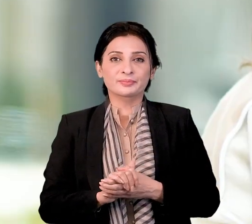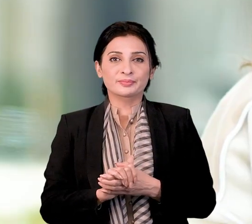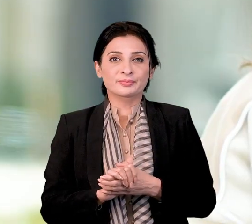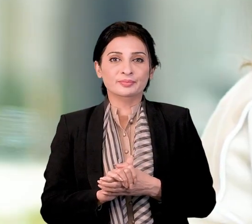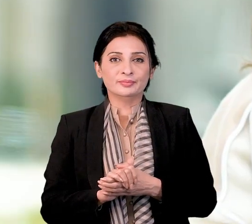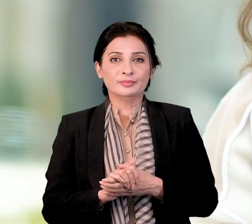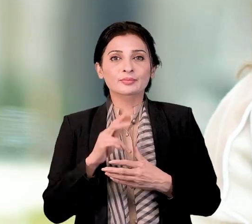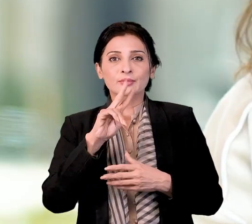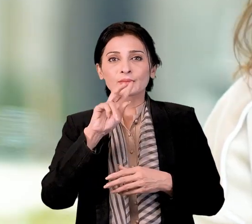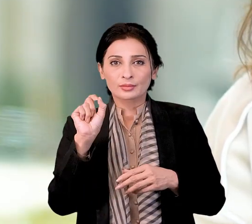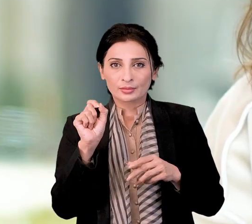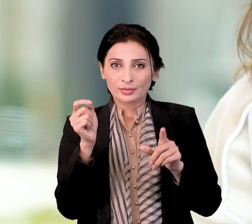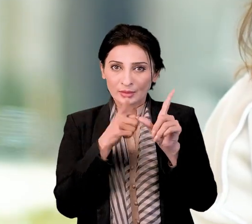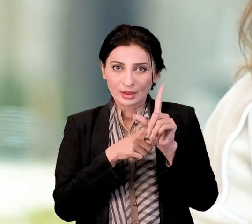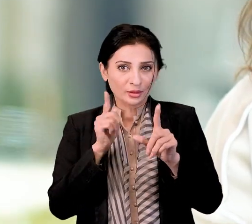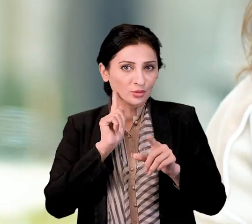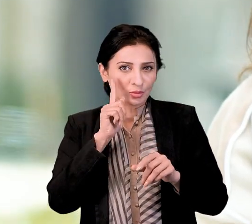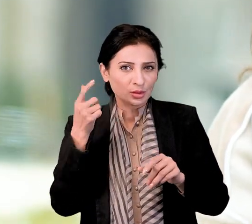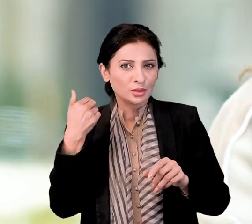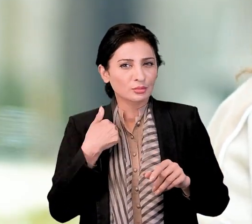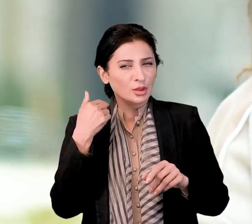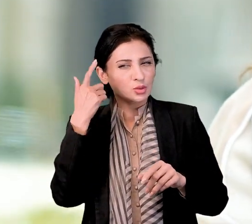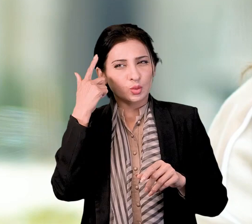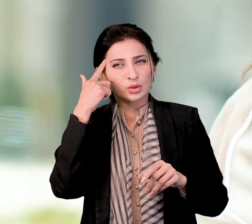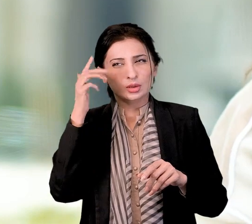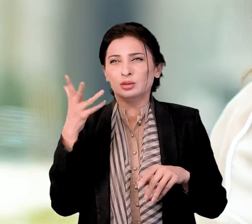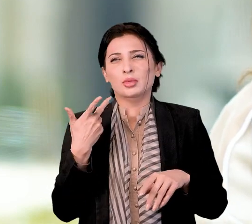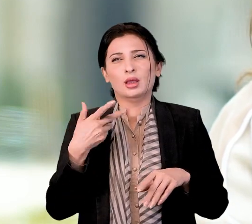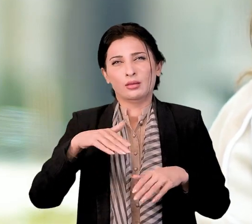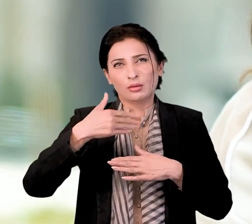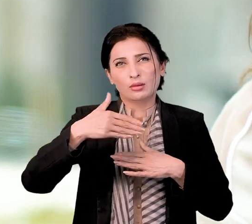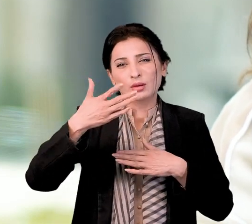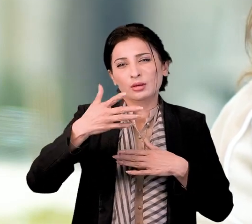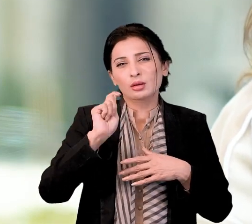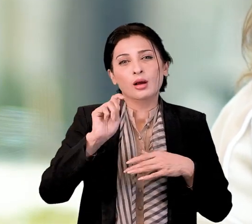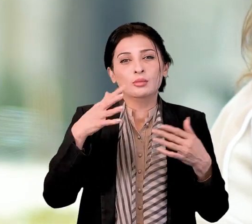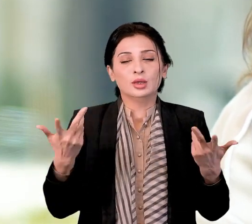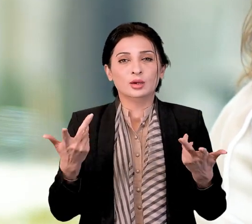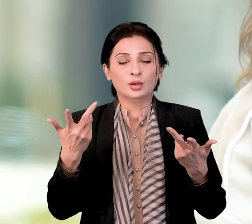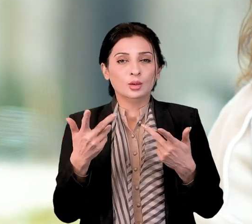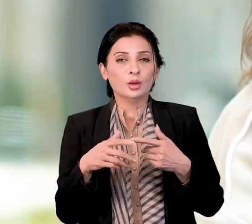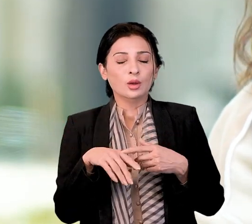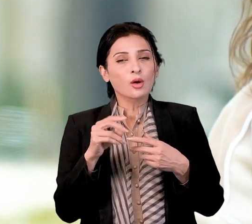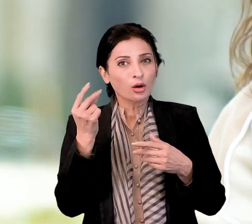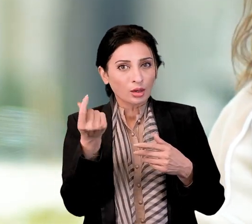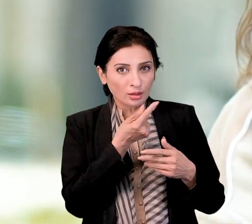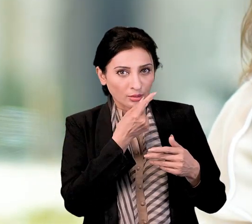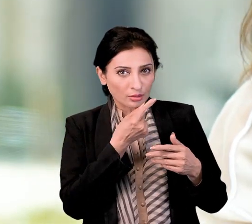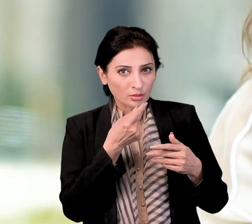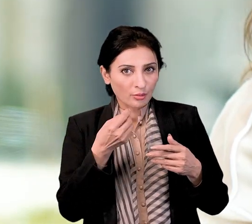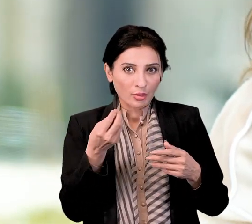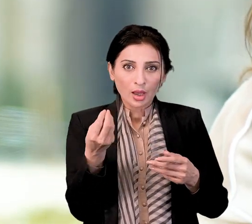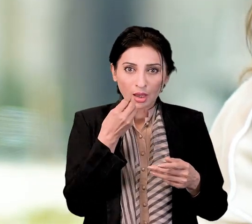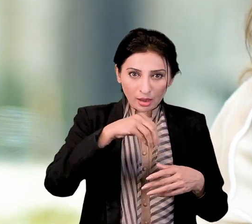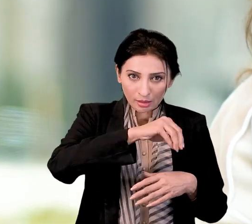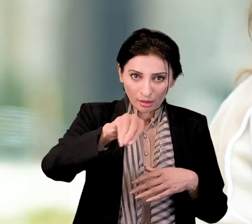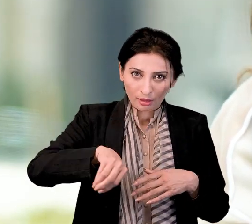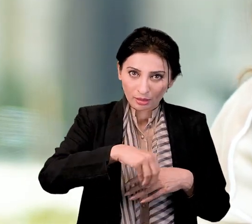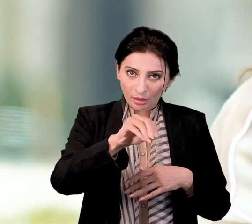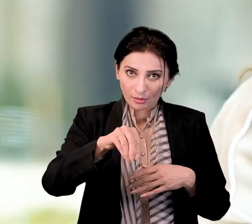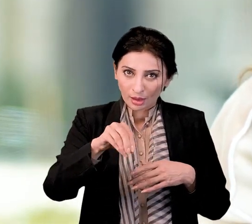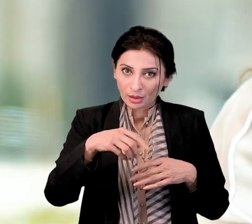So till I was 20 years old, I had no idea what my passion was. I accidentally fell into the